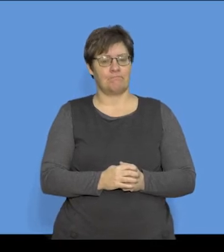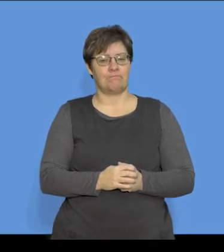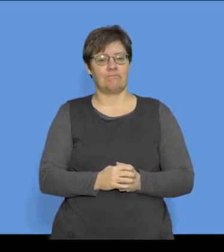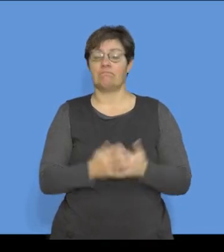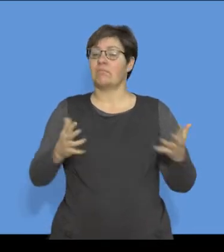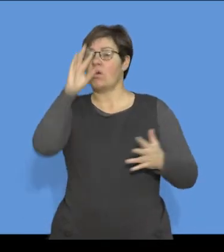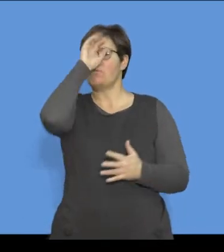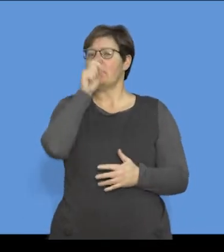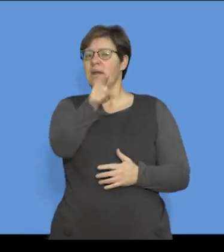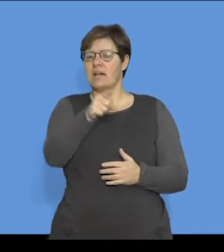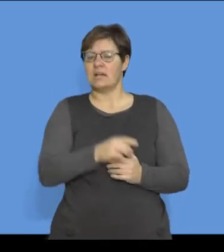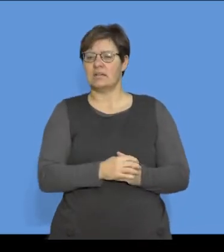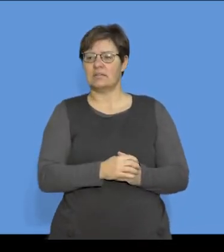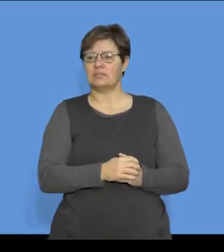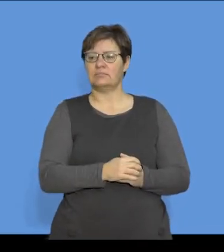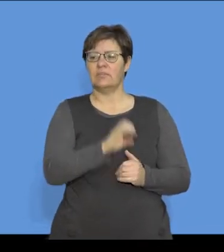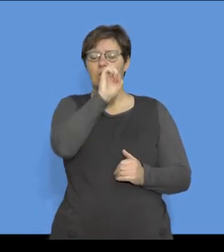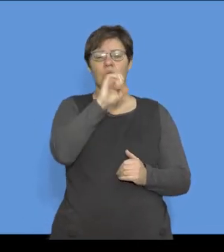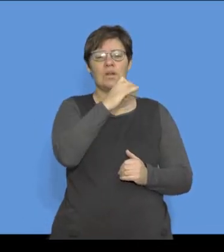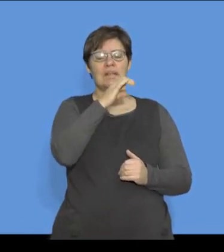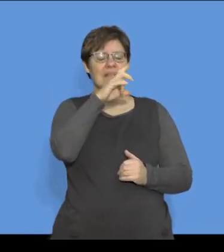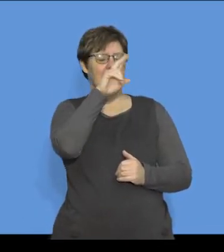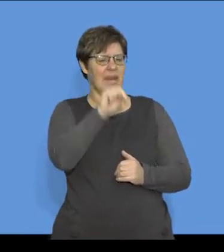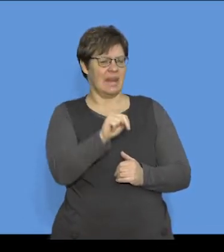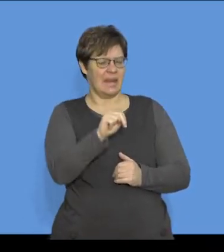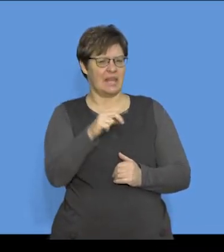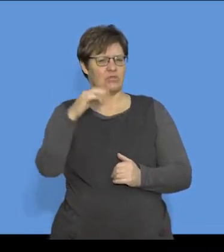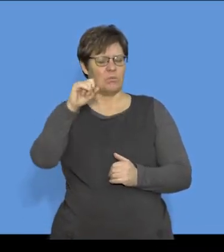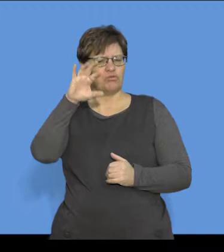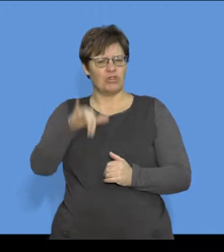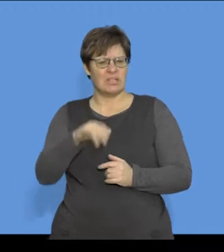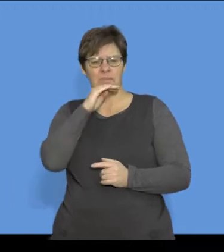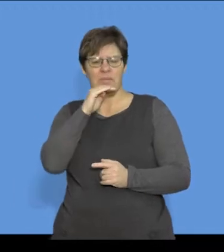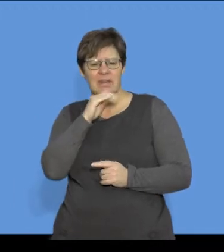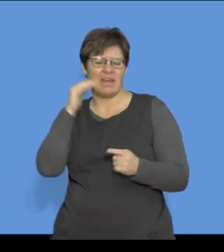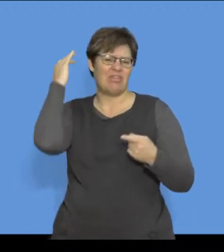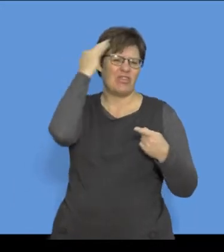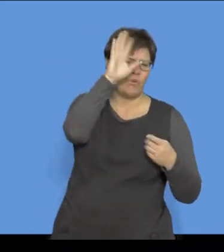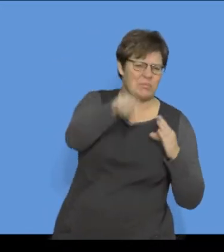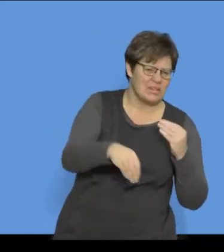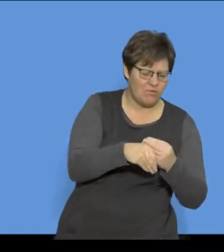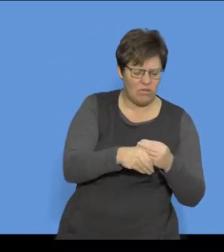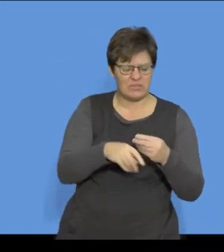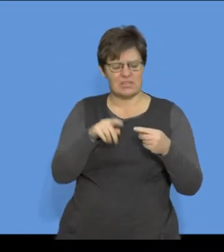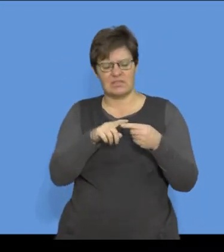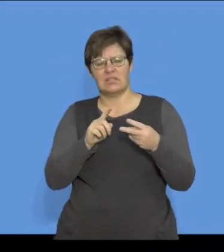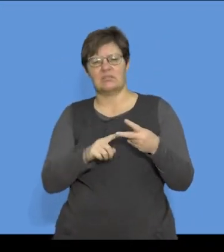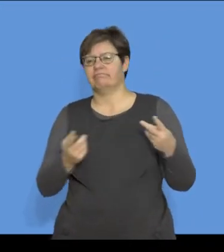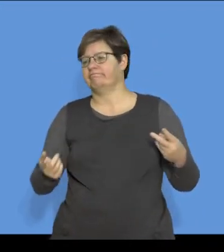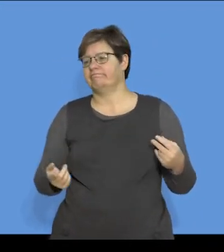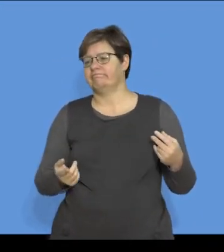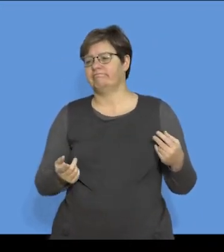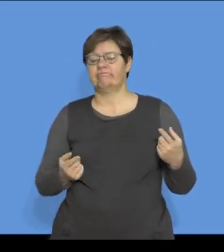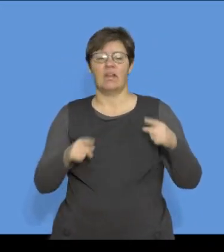So remember that Euclidean geometry involves things that have to do with theorems, and those theorems can be theorems